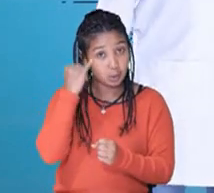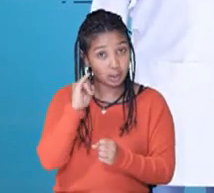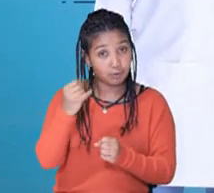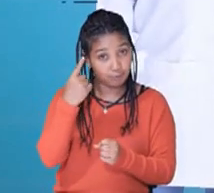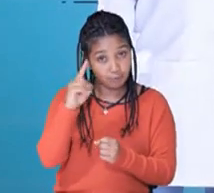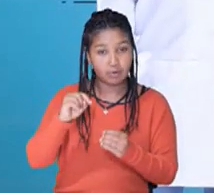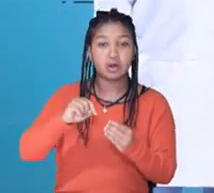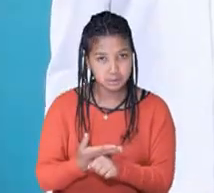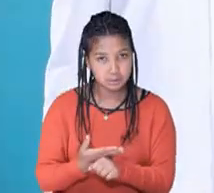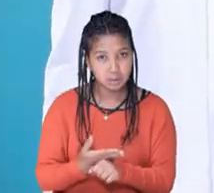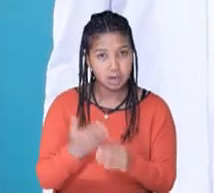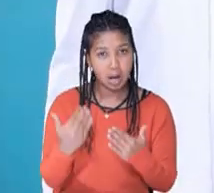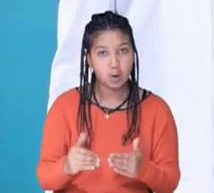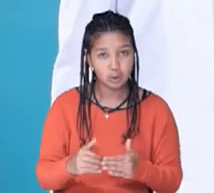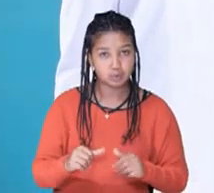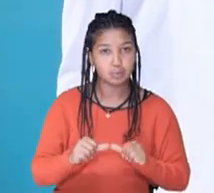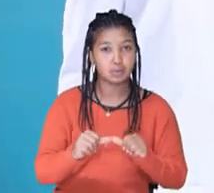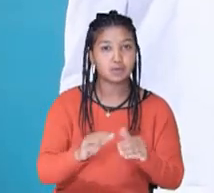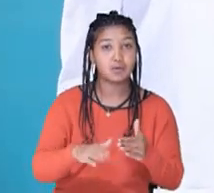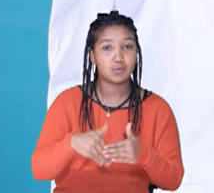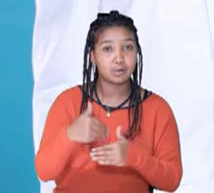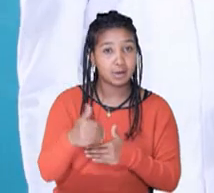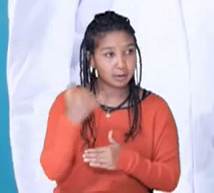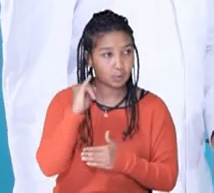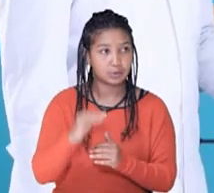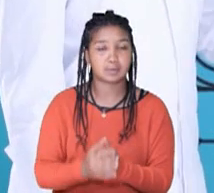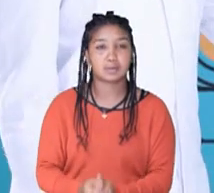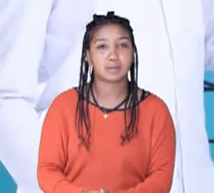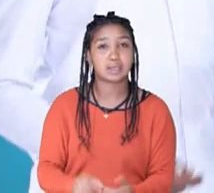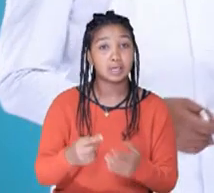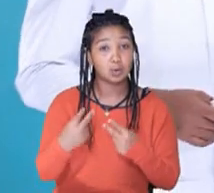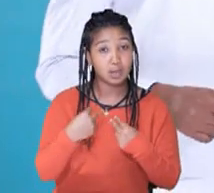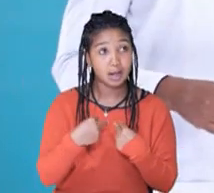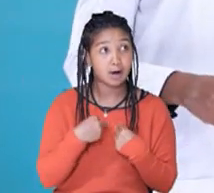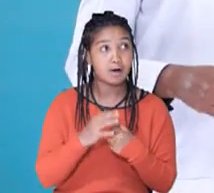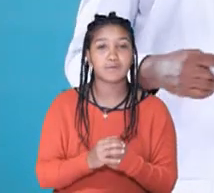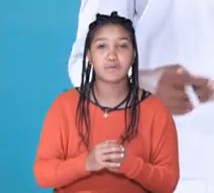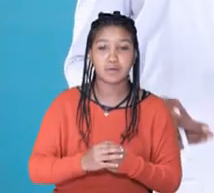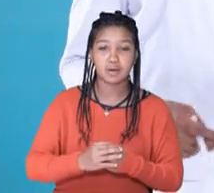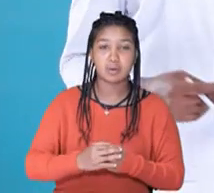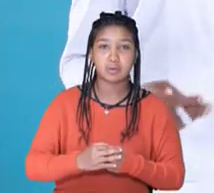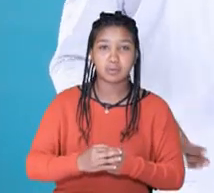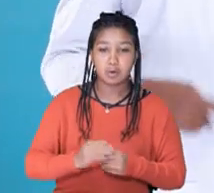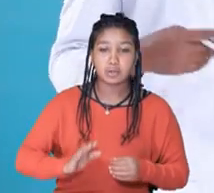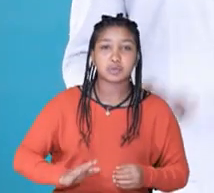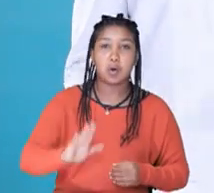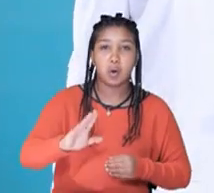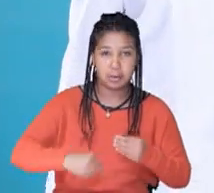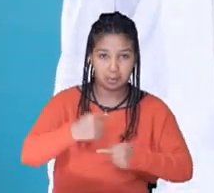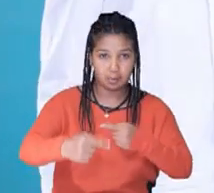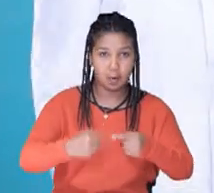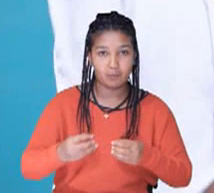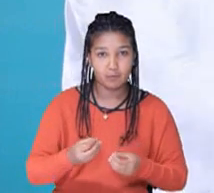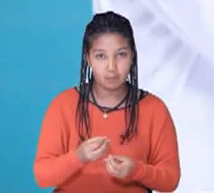for rotational body. Now let's proceed for the other concepts. Here we have rolling motion or rolling